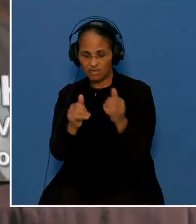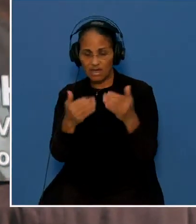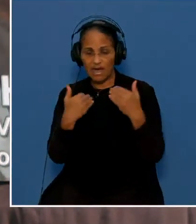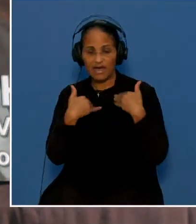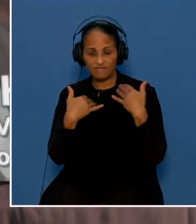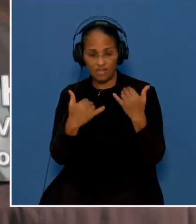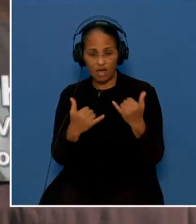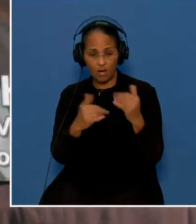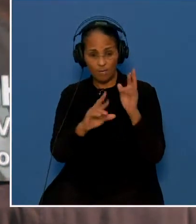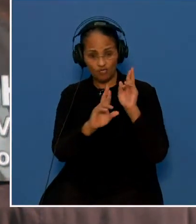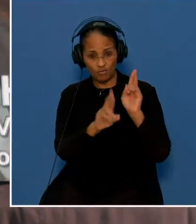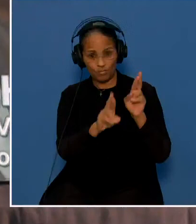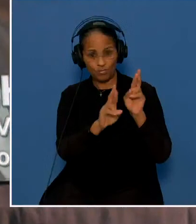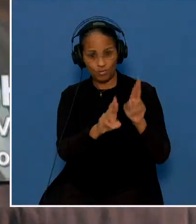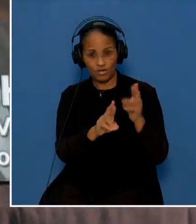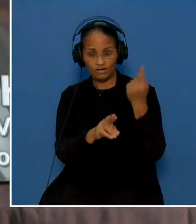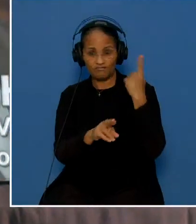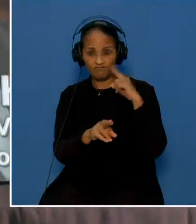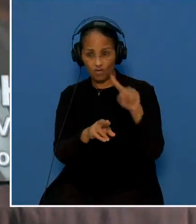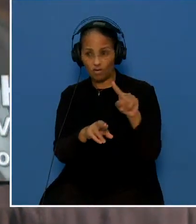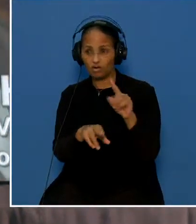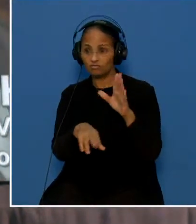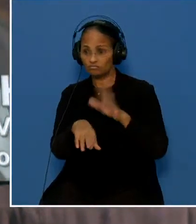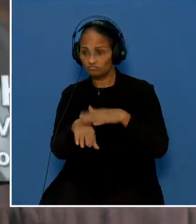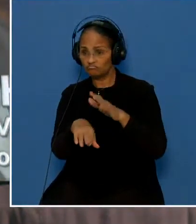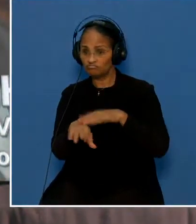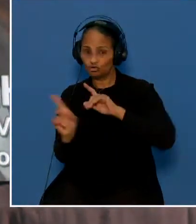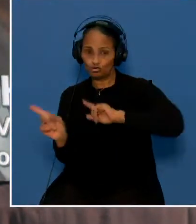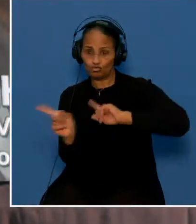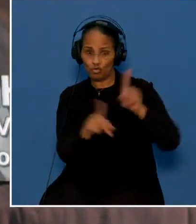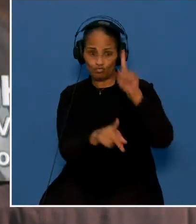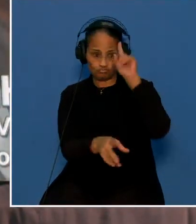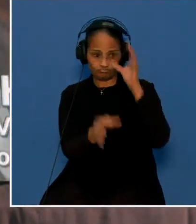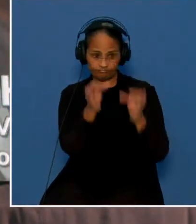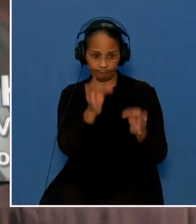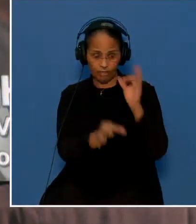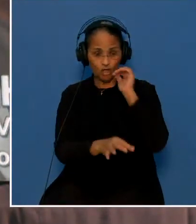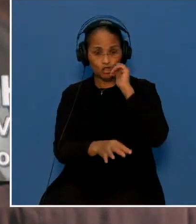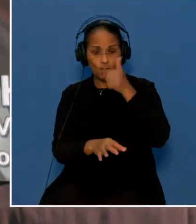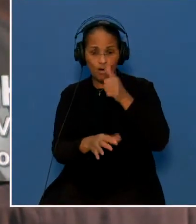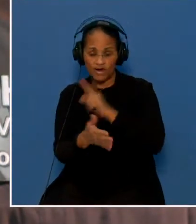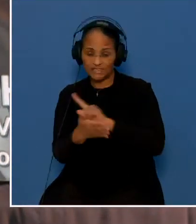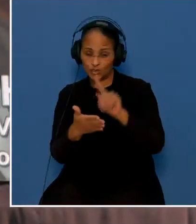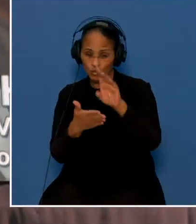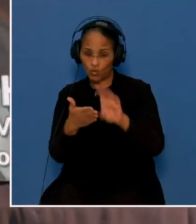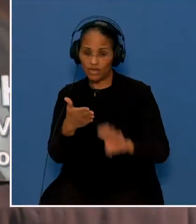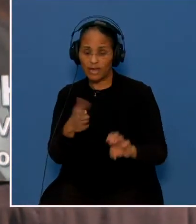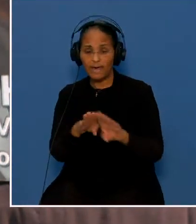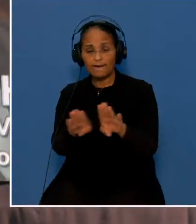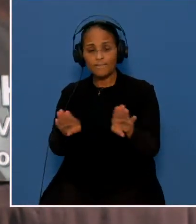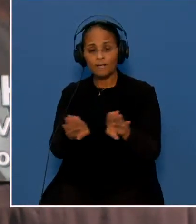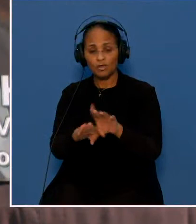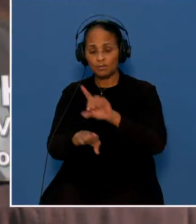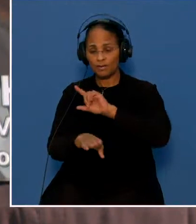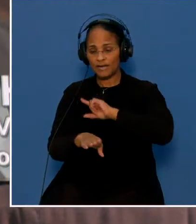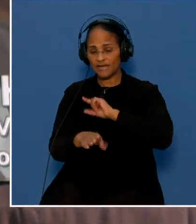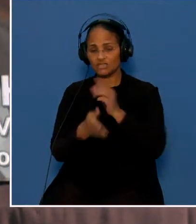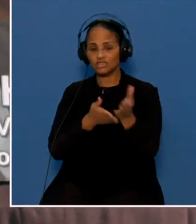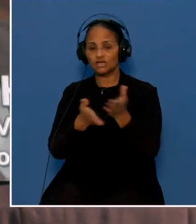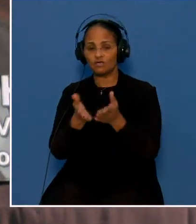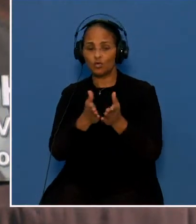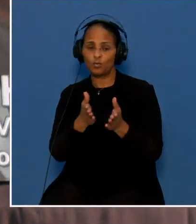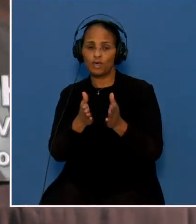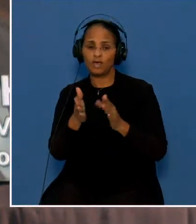subsequently been reported for summons. Tomorrow and into the weekend, the Bermuda Police Service will be out